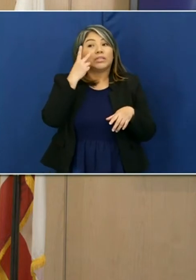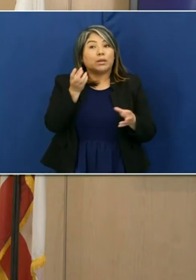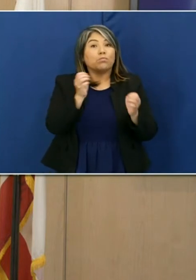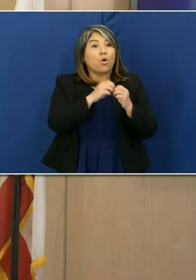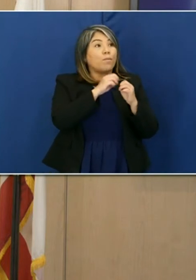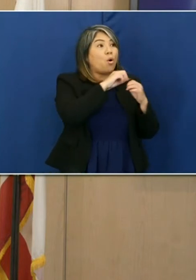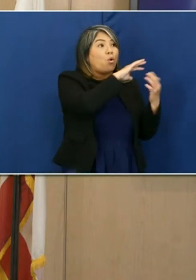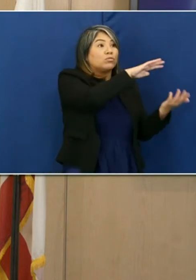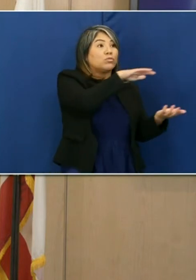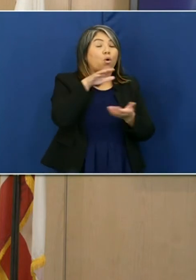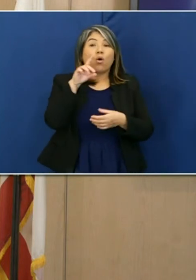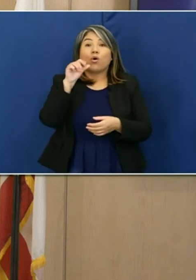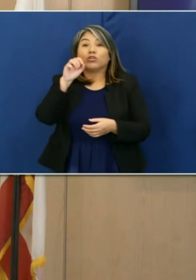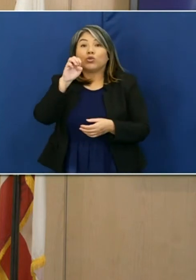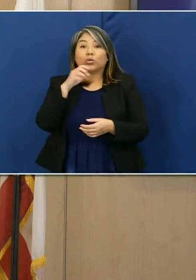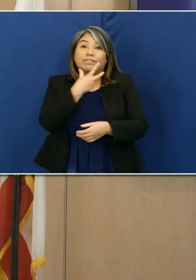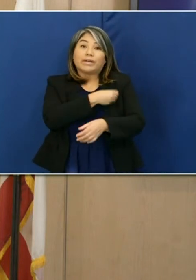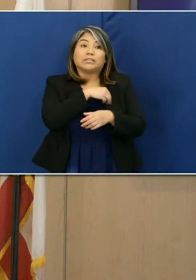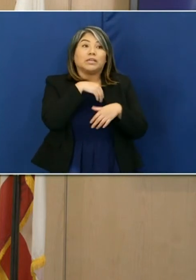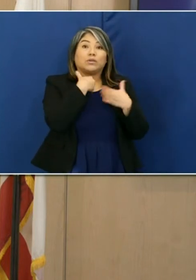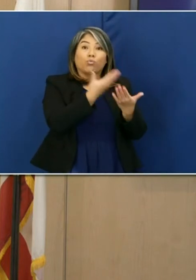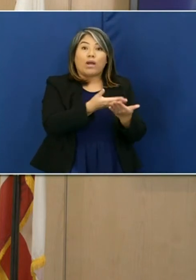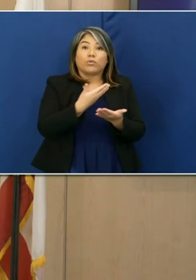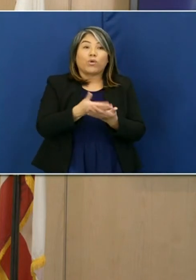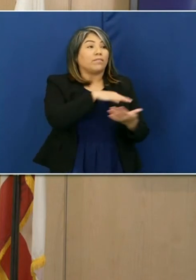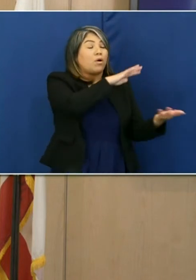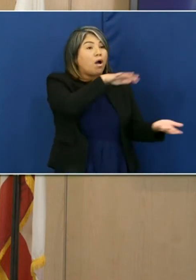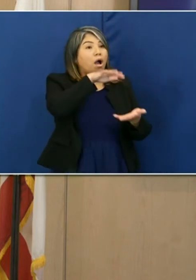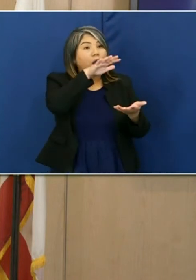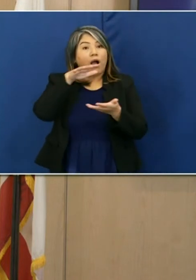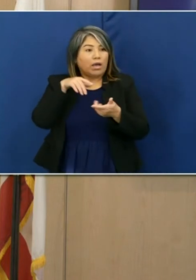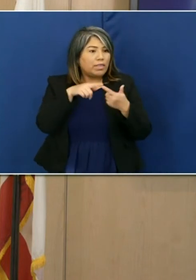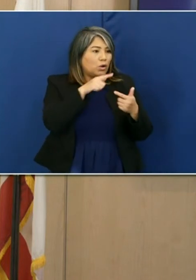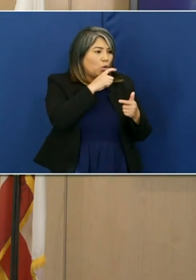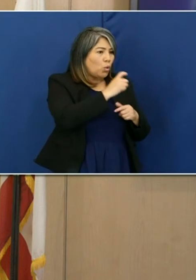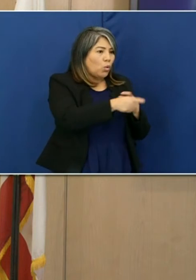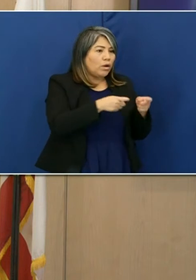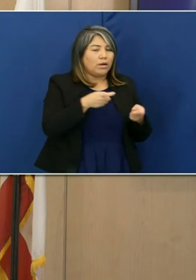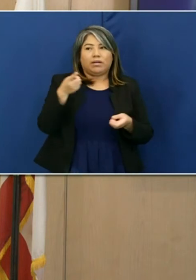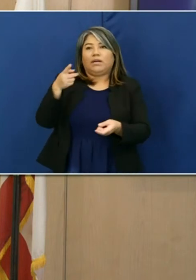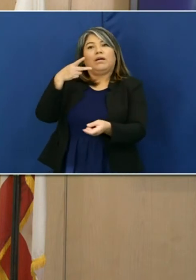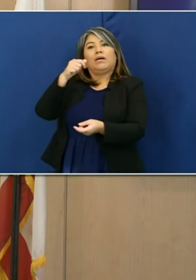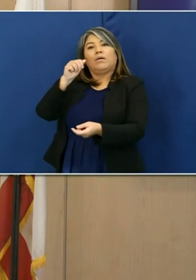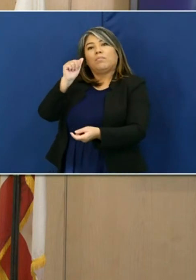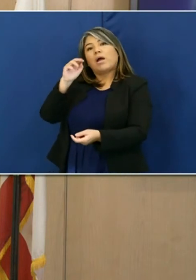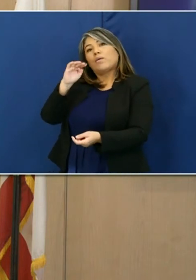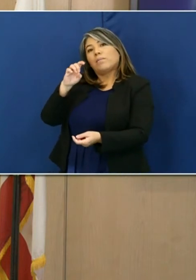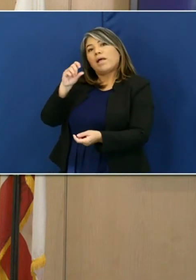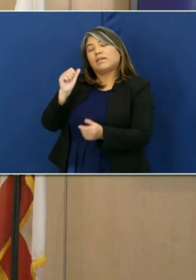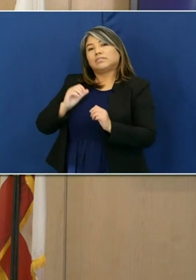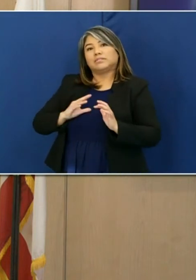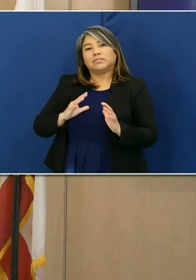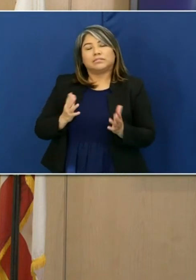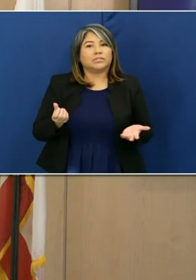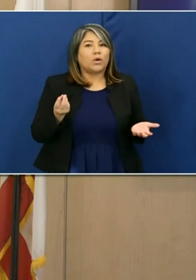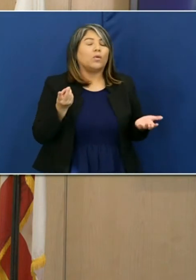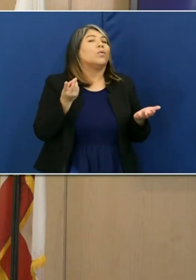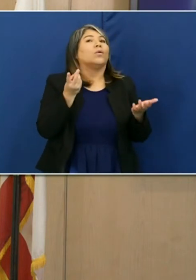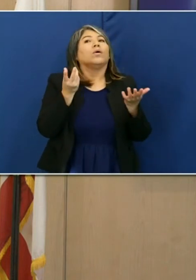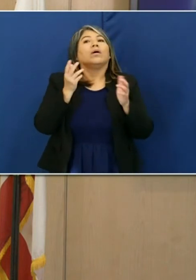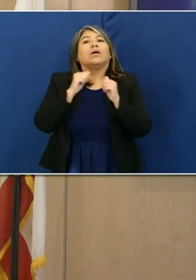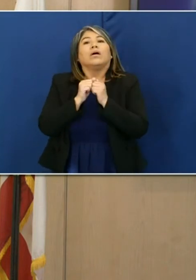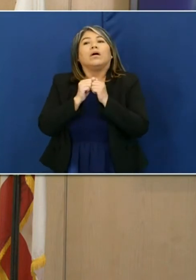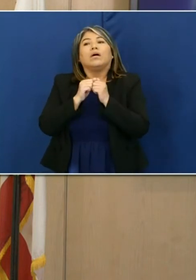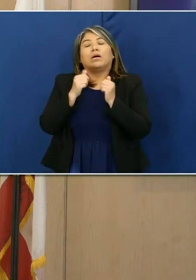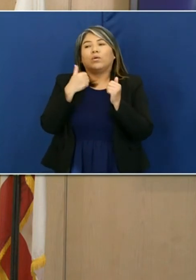of vaccines arrive, can be on hand to help us administer those, again, following the sequencing and tiers. And so we're grateful,